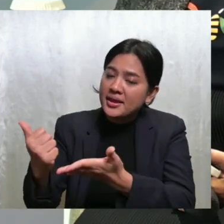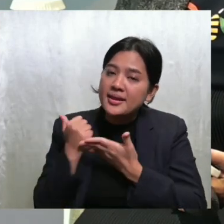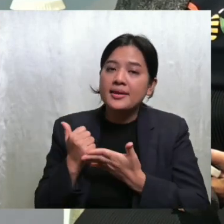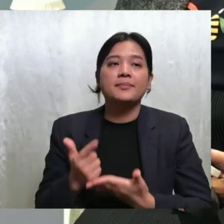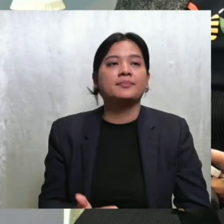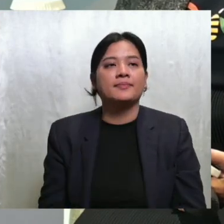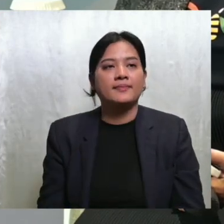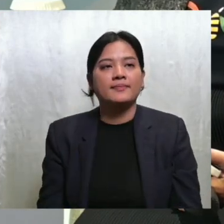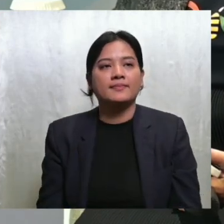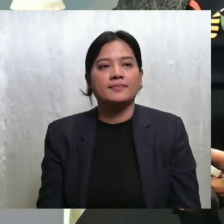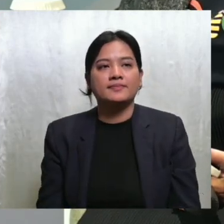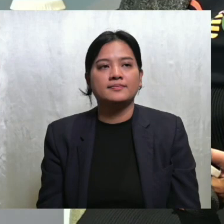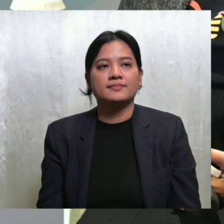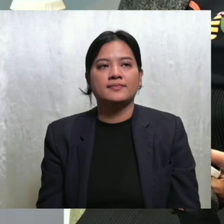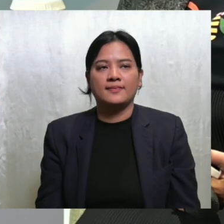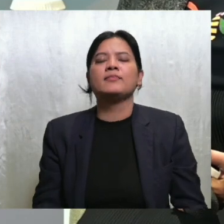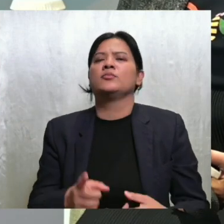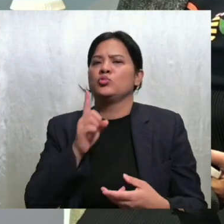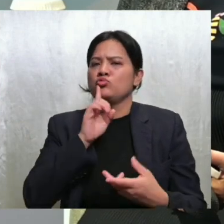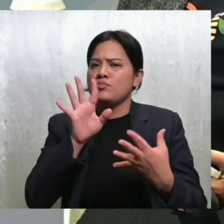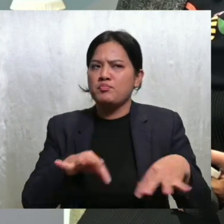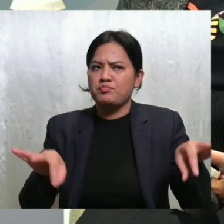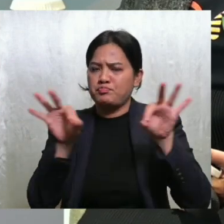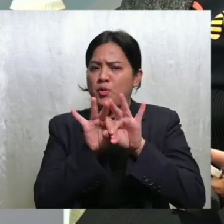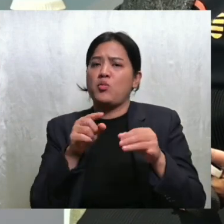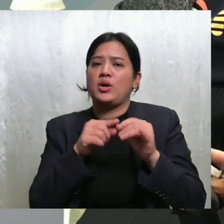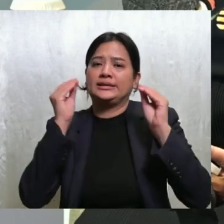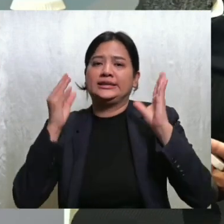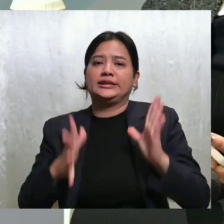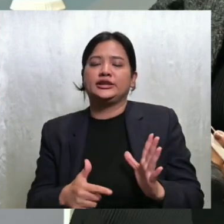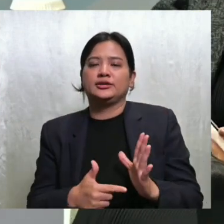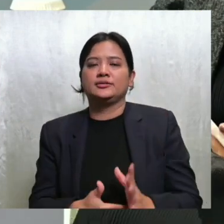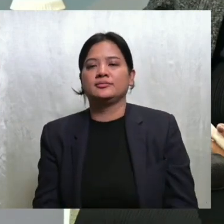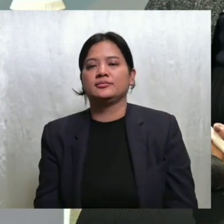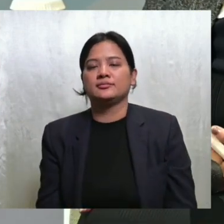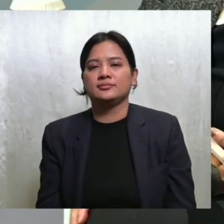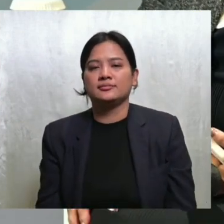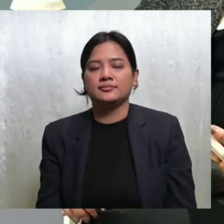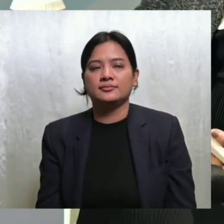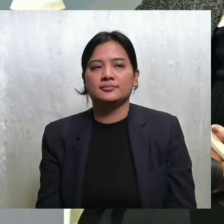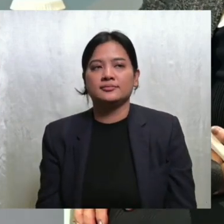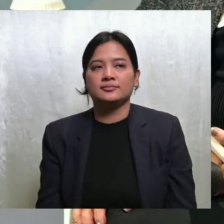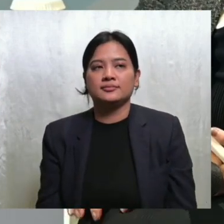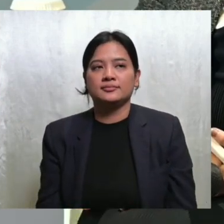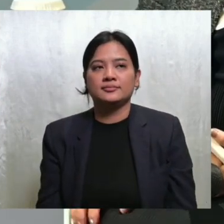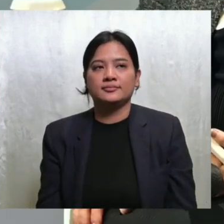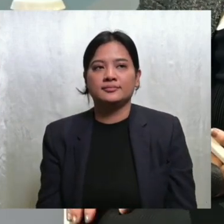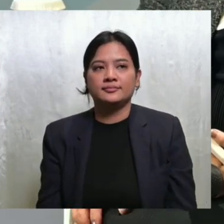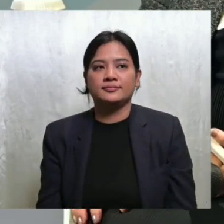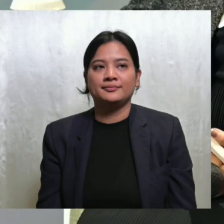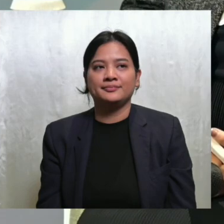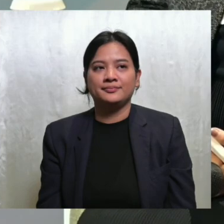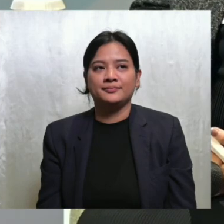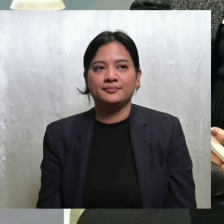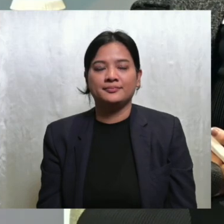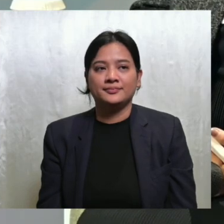but there should be a passionate person, a teacher, who should be using and utilizing